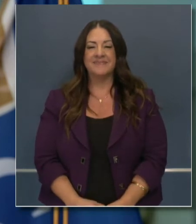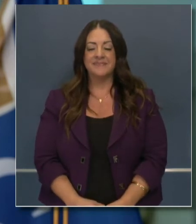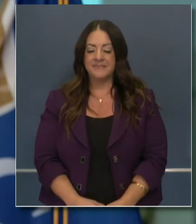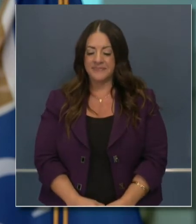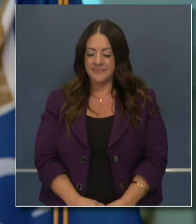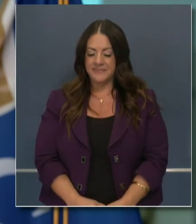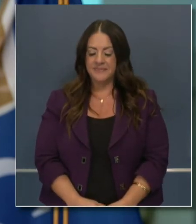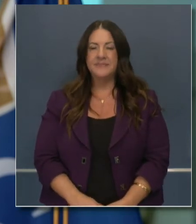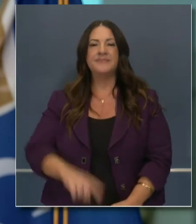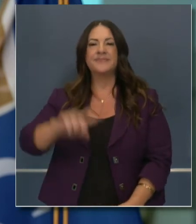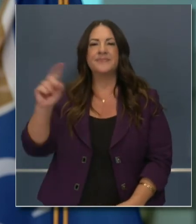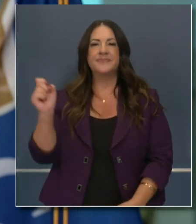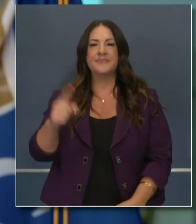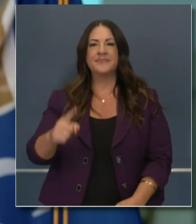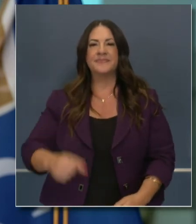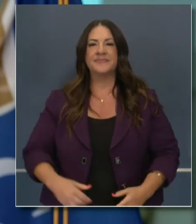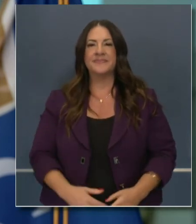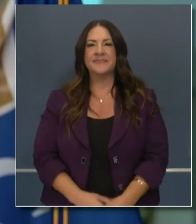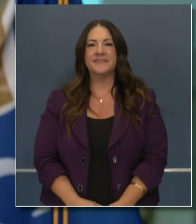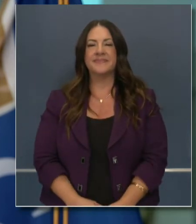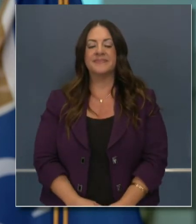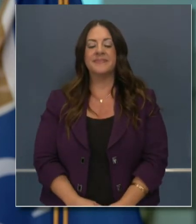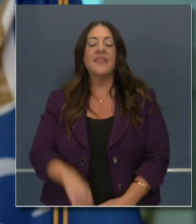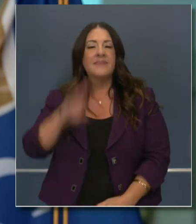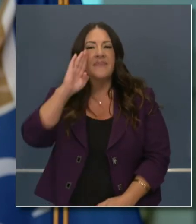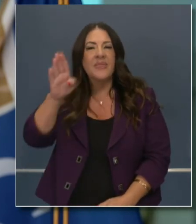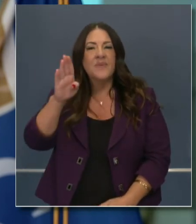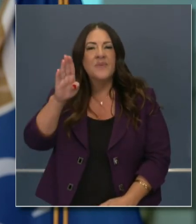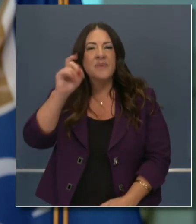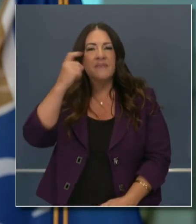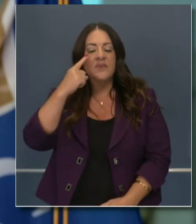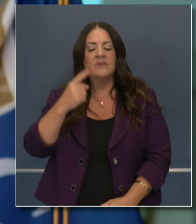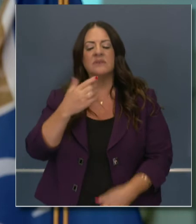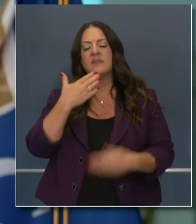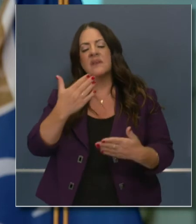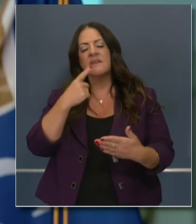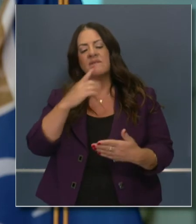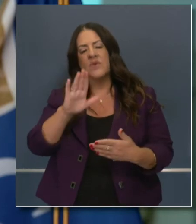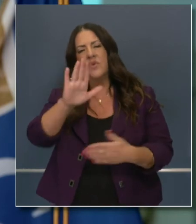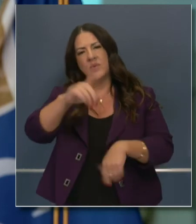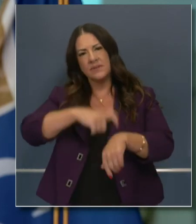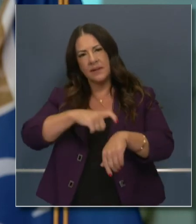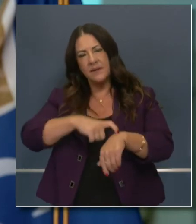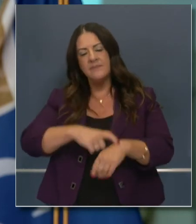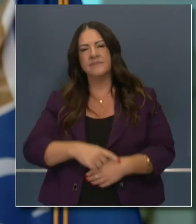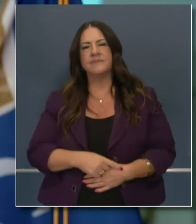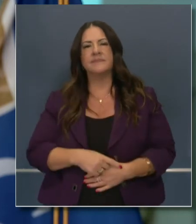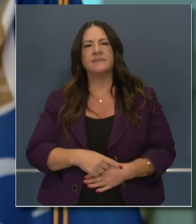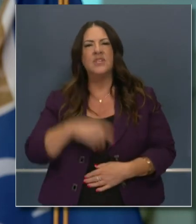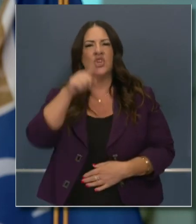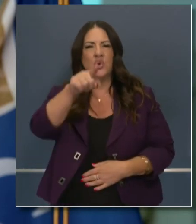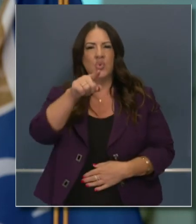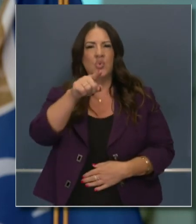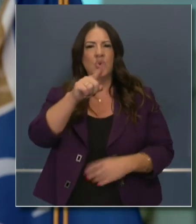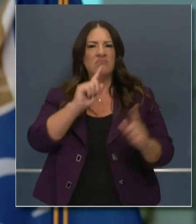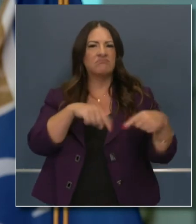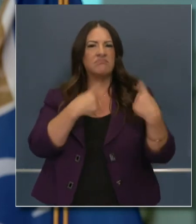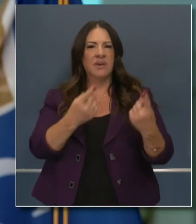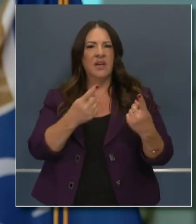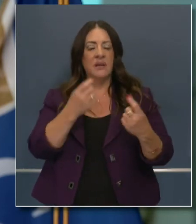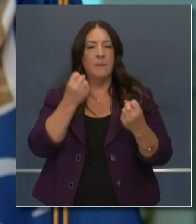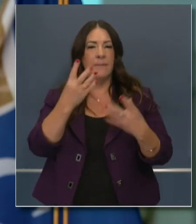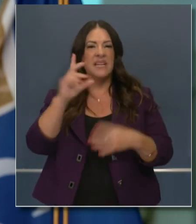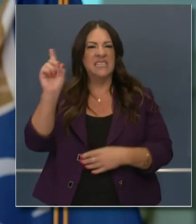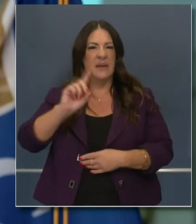Jeremy White, Politico. Hey, Governor. Thanks for giving us some time. You have been among many Democrats who